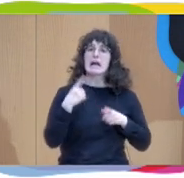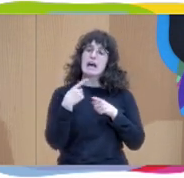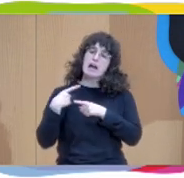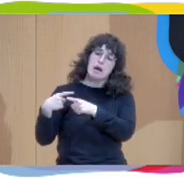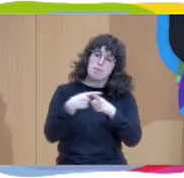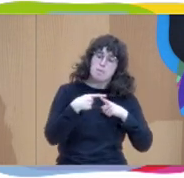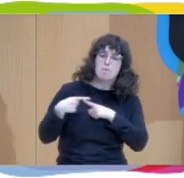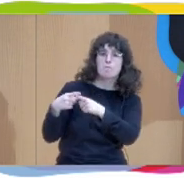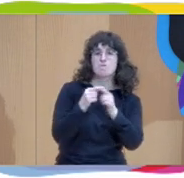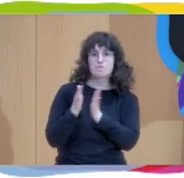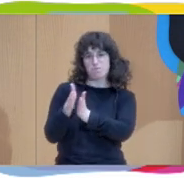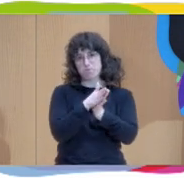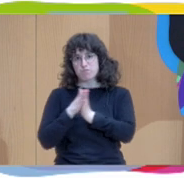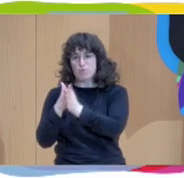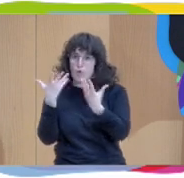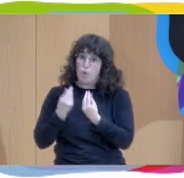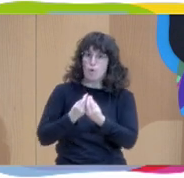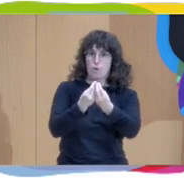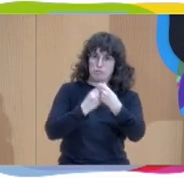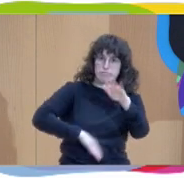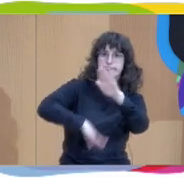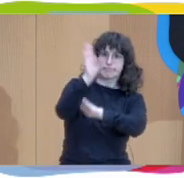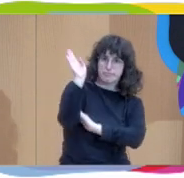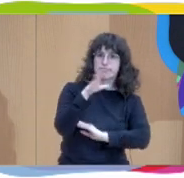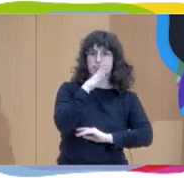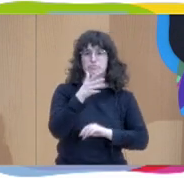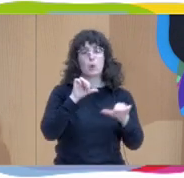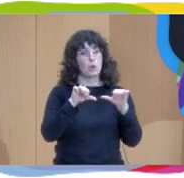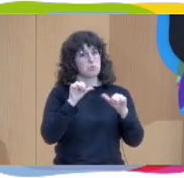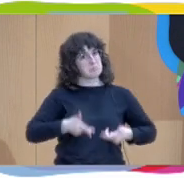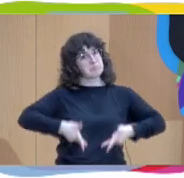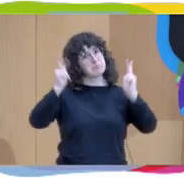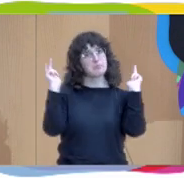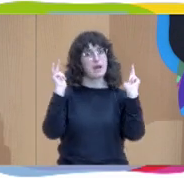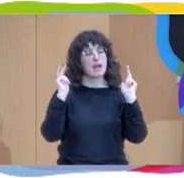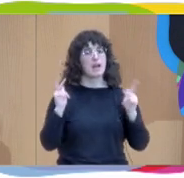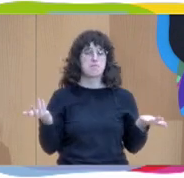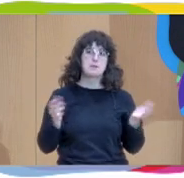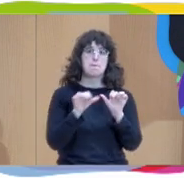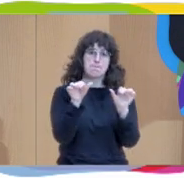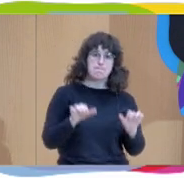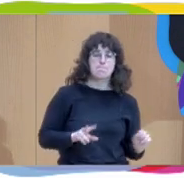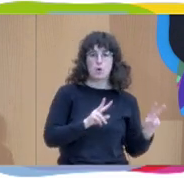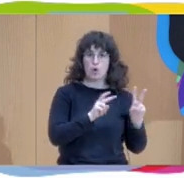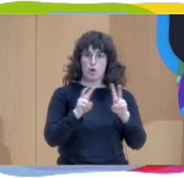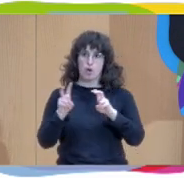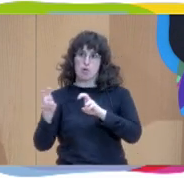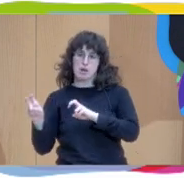participants to learn a new way of human communication, to stop, think, listen, and reflect.